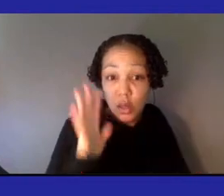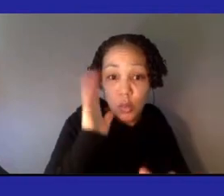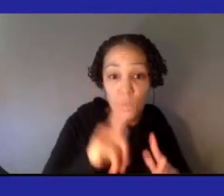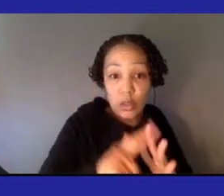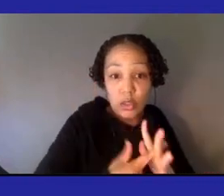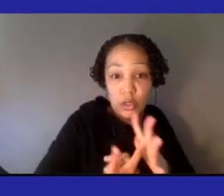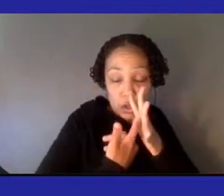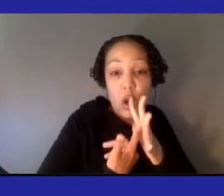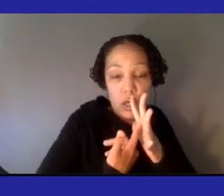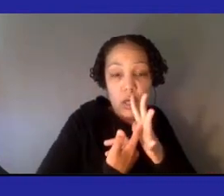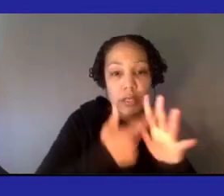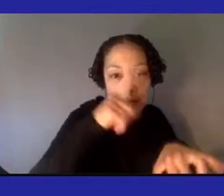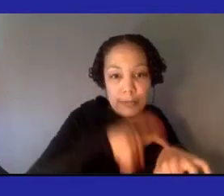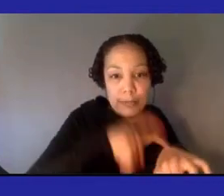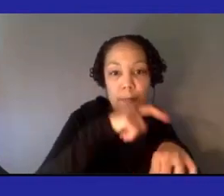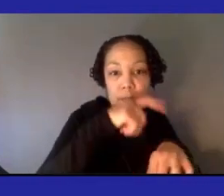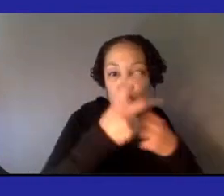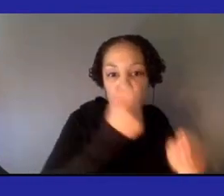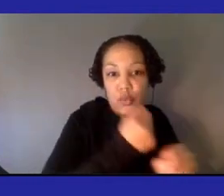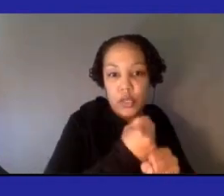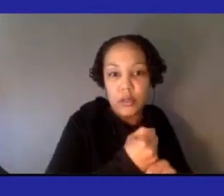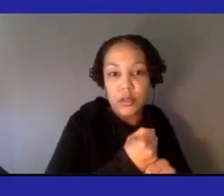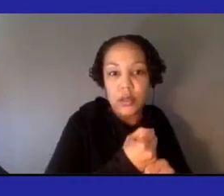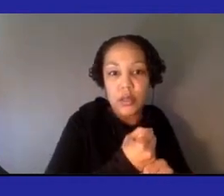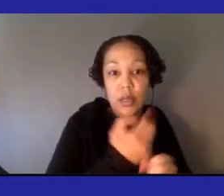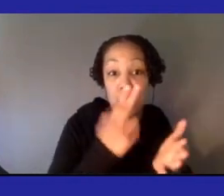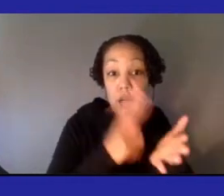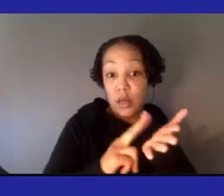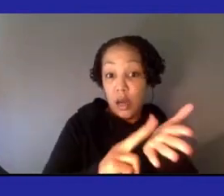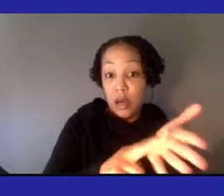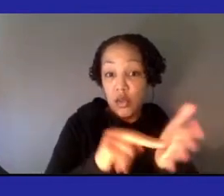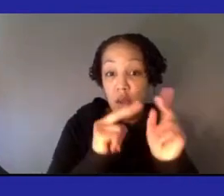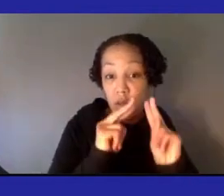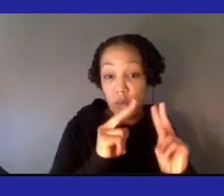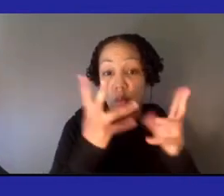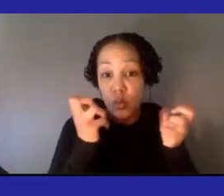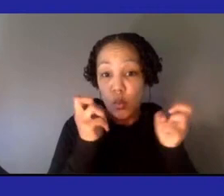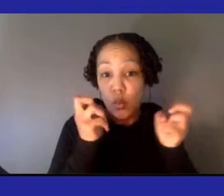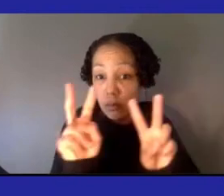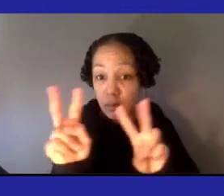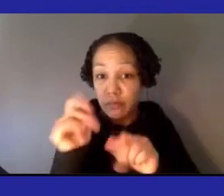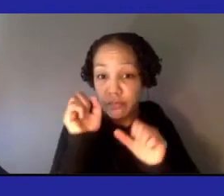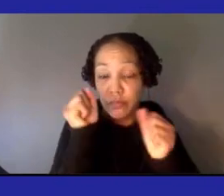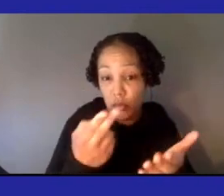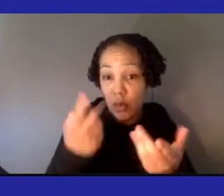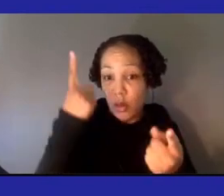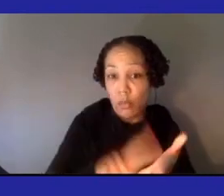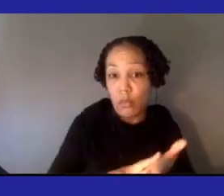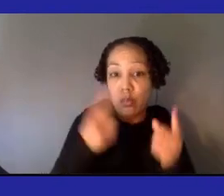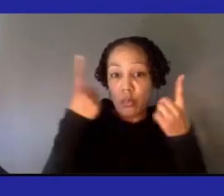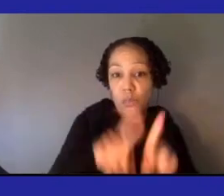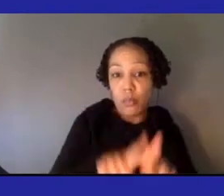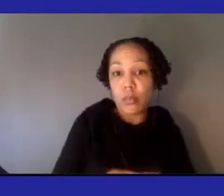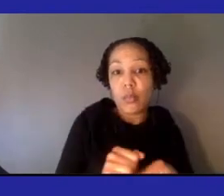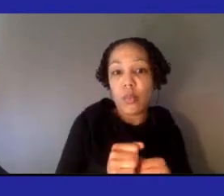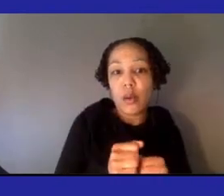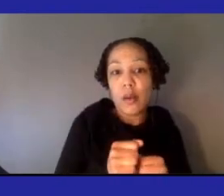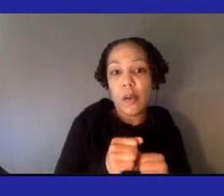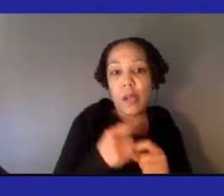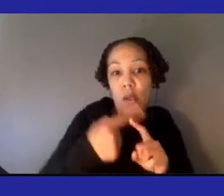period. Seeking contract approval to ensure we can minimize the rent-free period to complete construction, and following